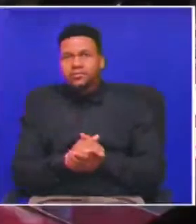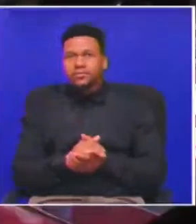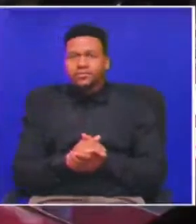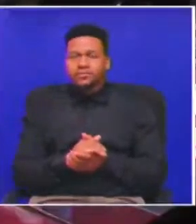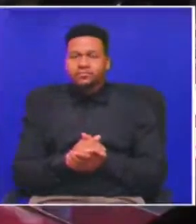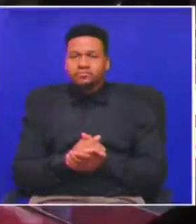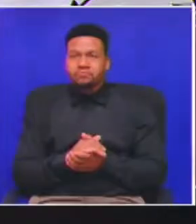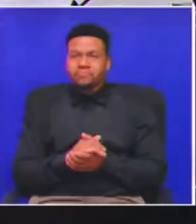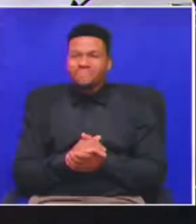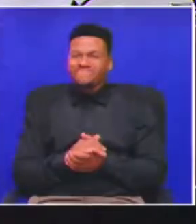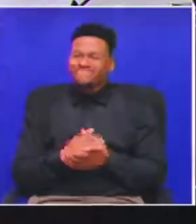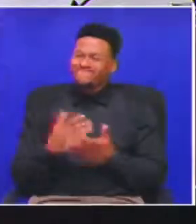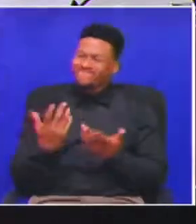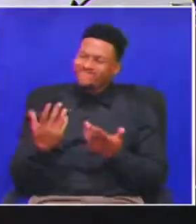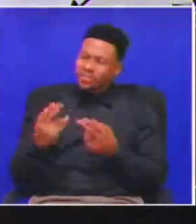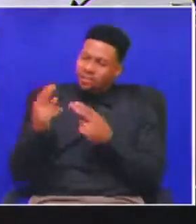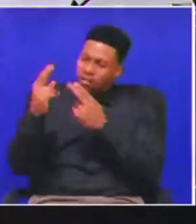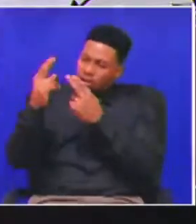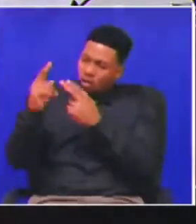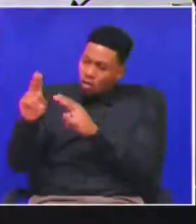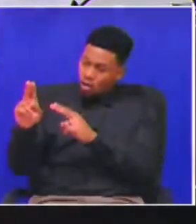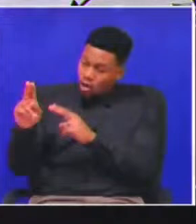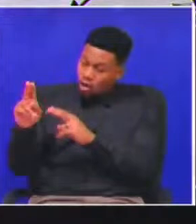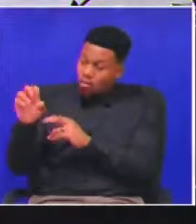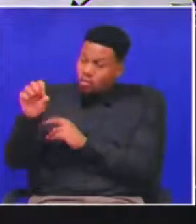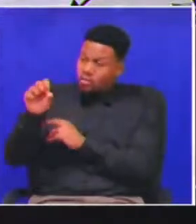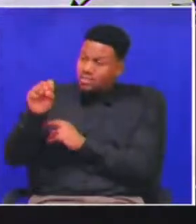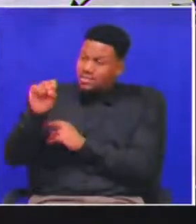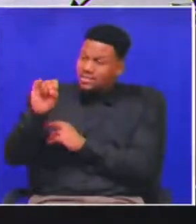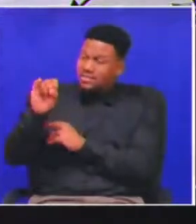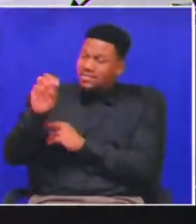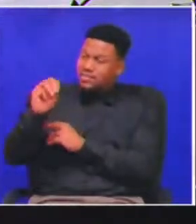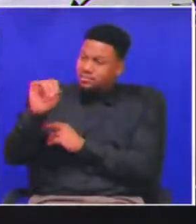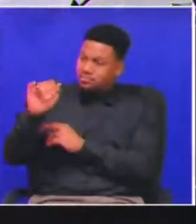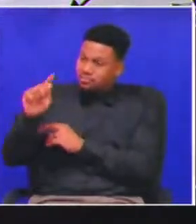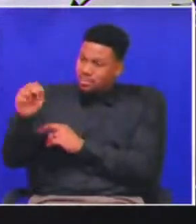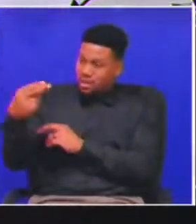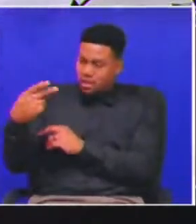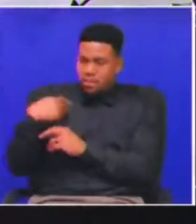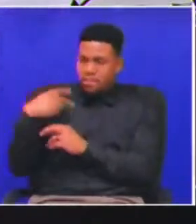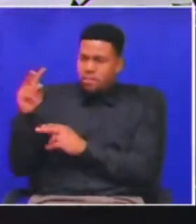Honourable Smith, as I was looking right across, I kept